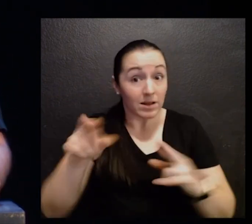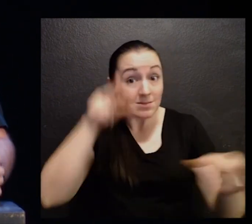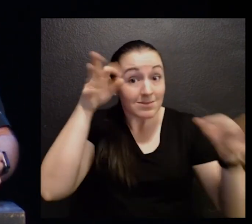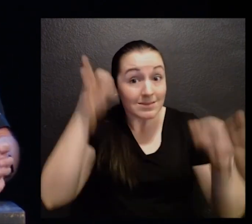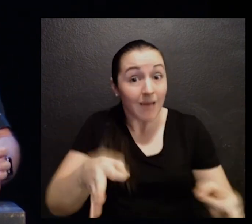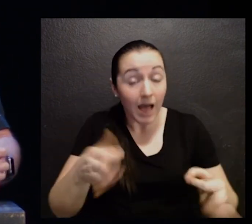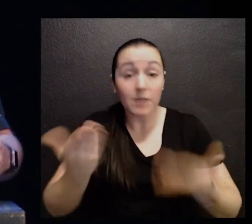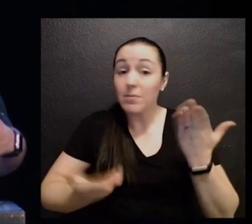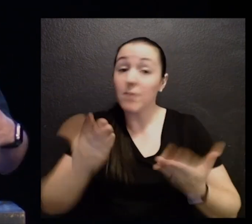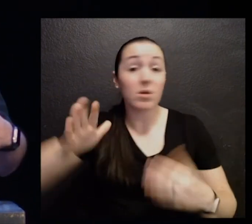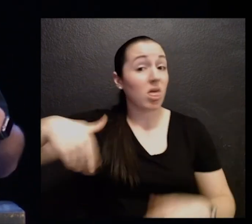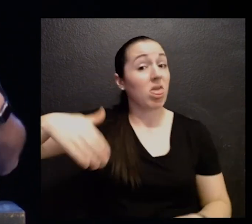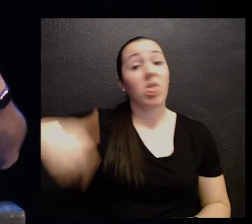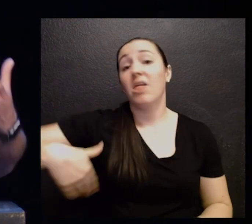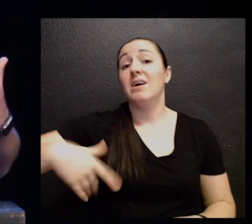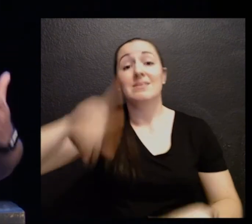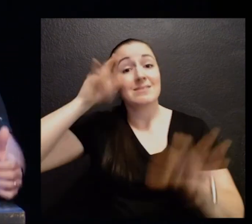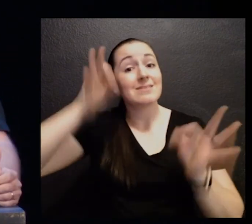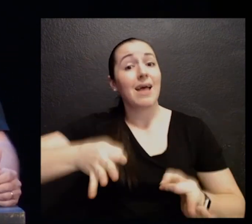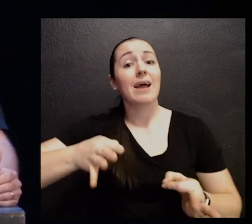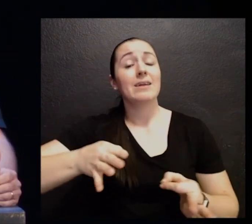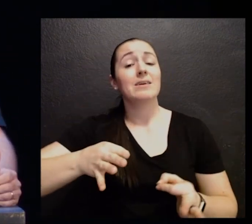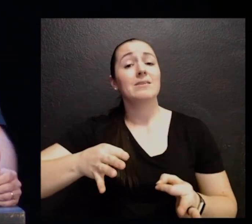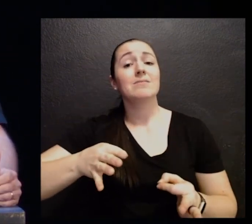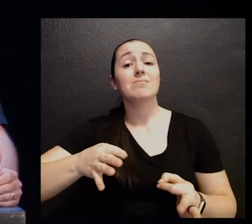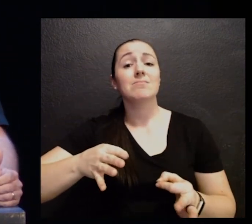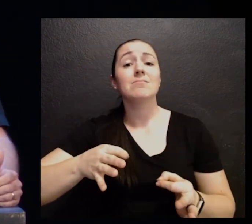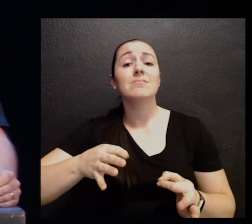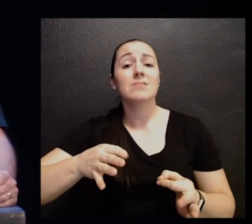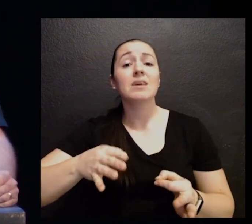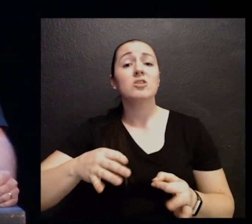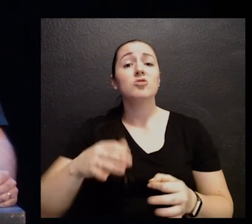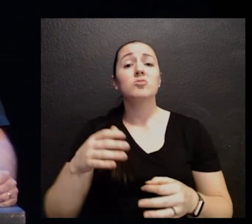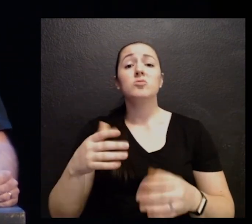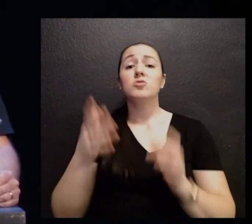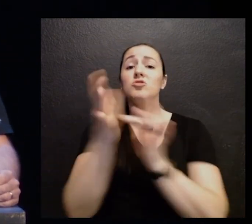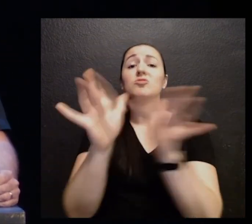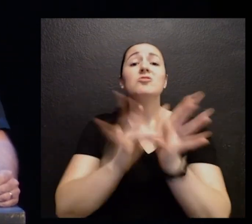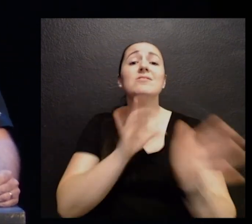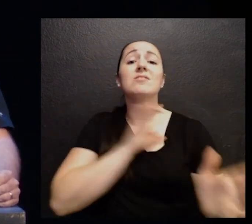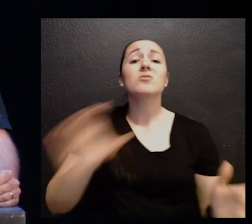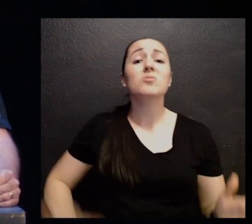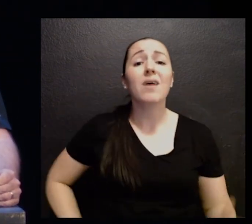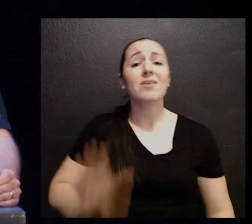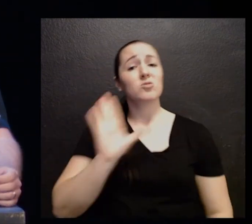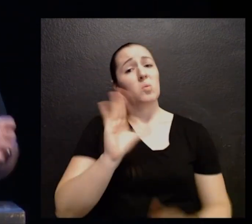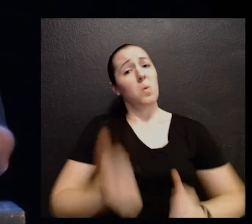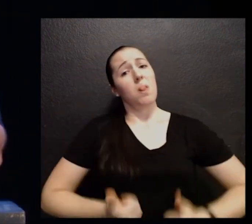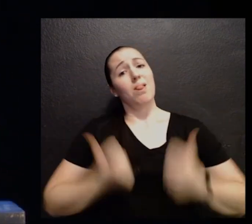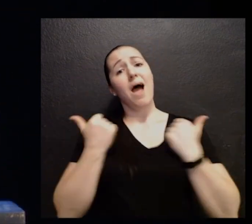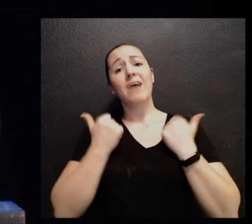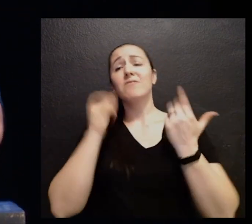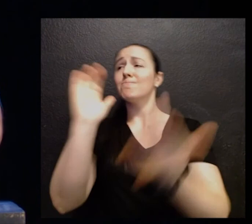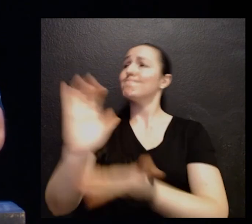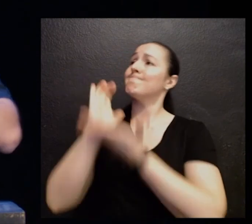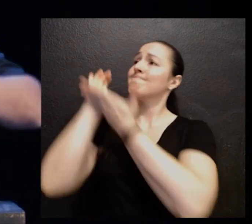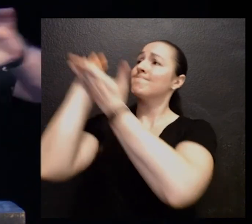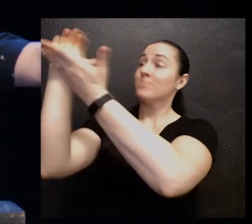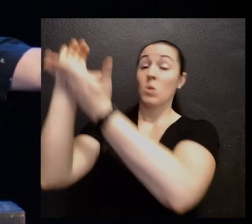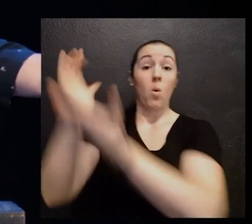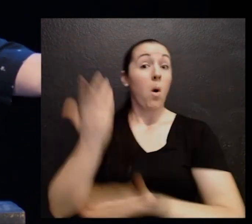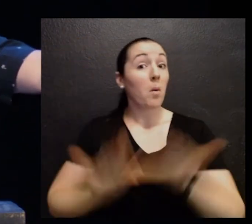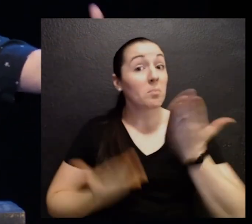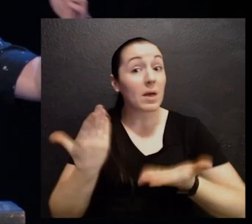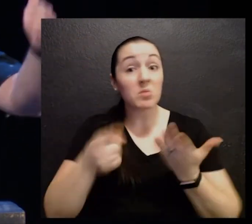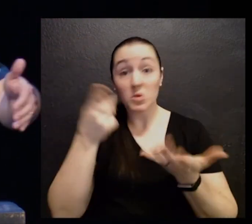decision before to give Jesus Christ your life, to make him Lord of your life. Or maybe it was a decision you made a